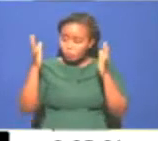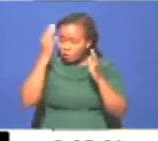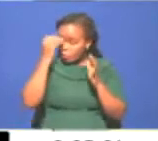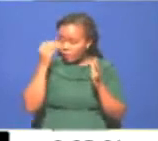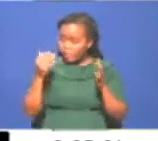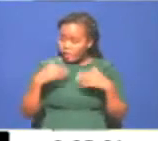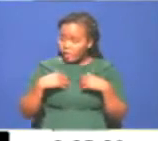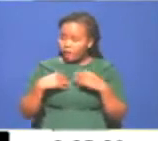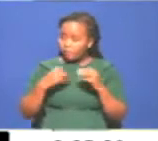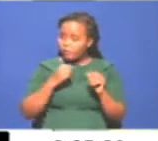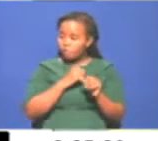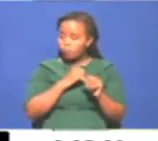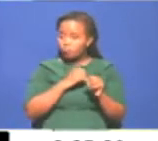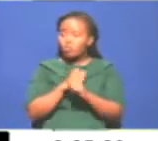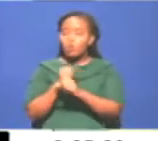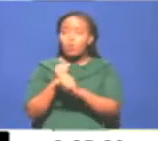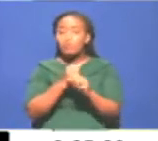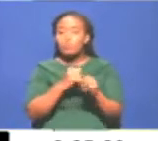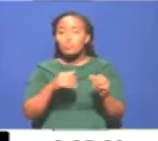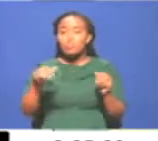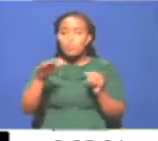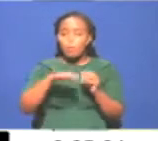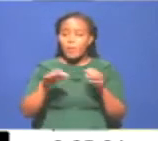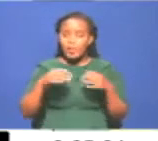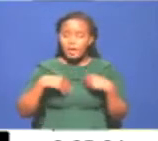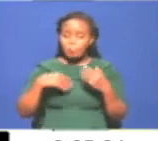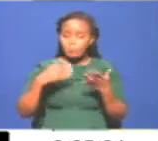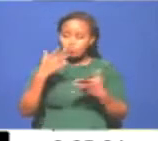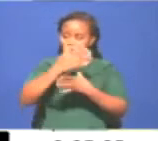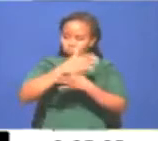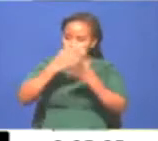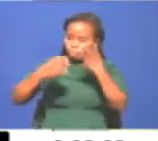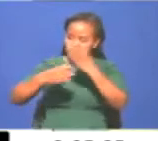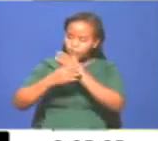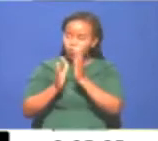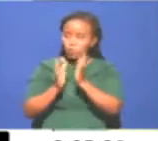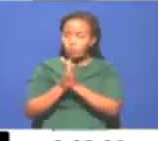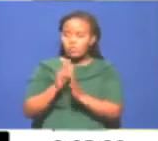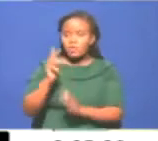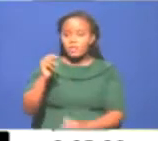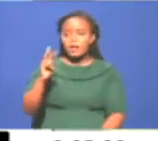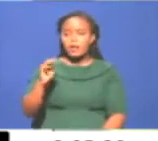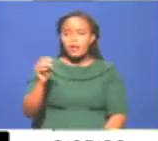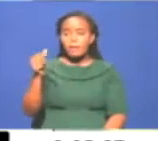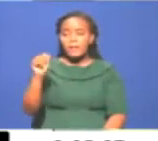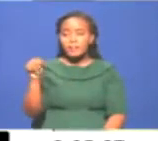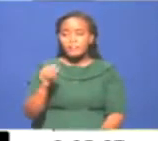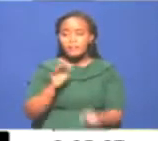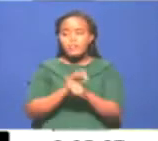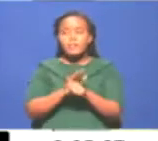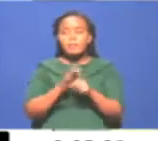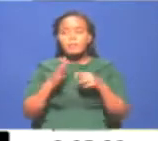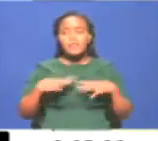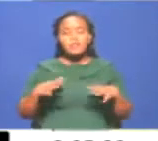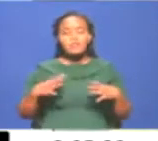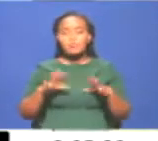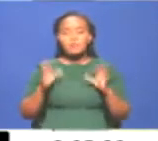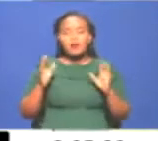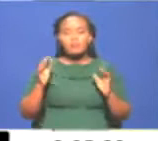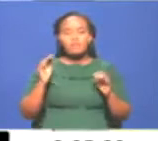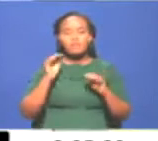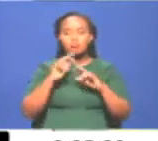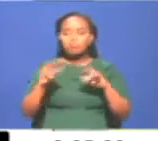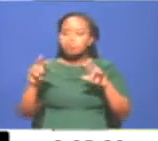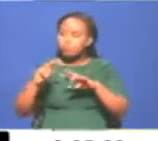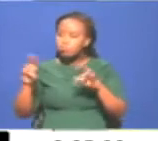Park and the construction of the Nairobi Expressway has forced many Kenyans to temporarily seek alternative places to